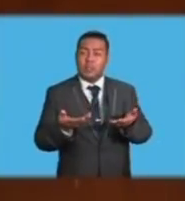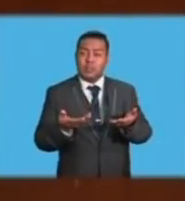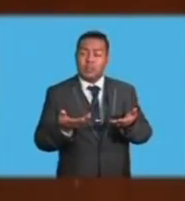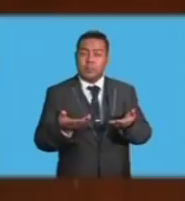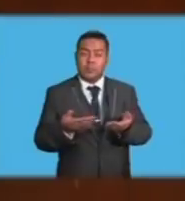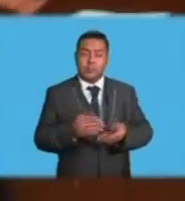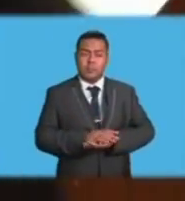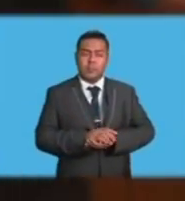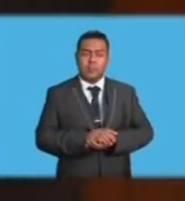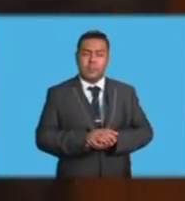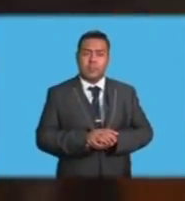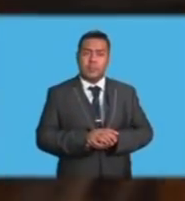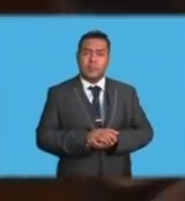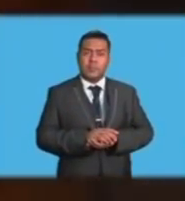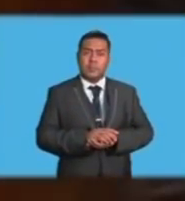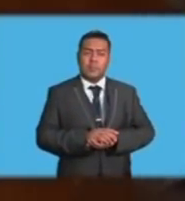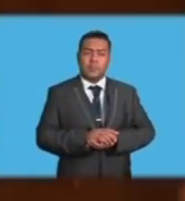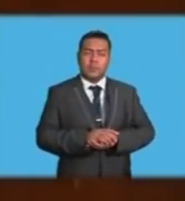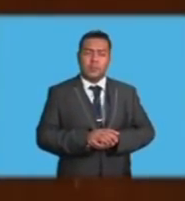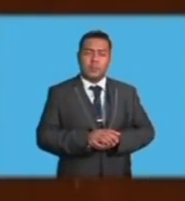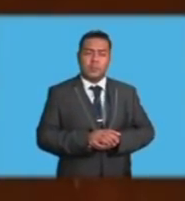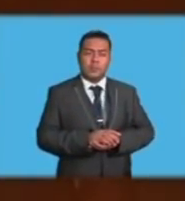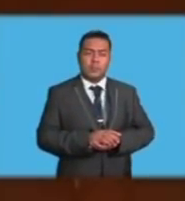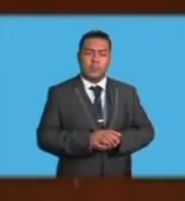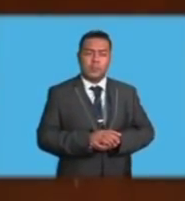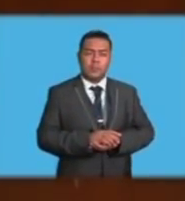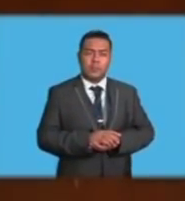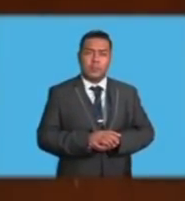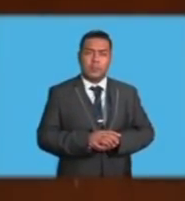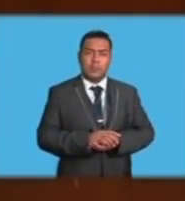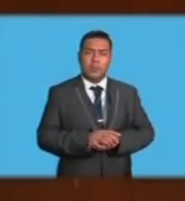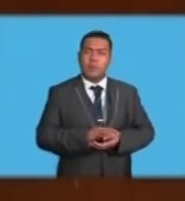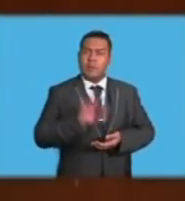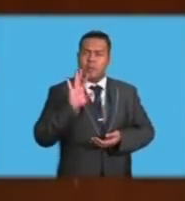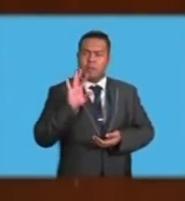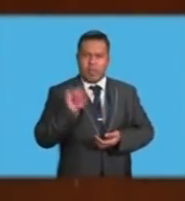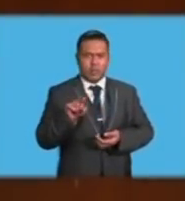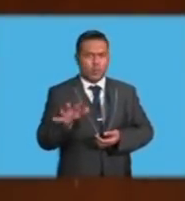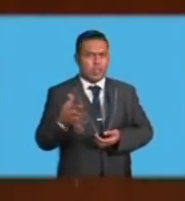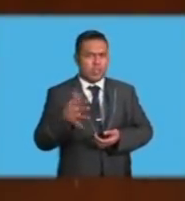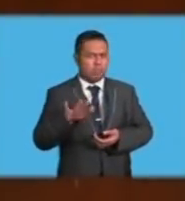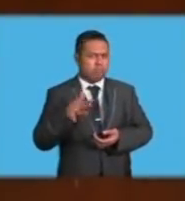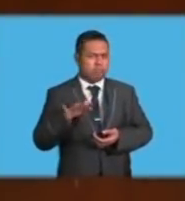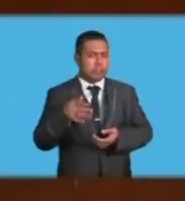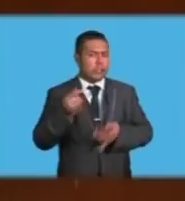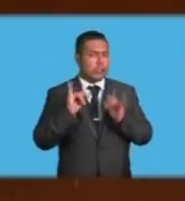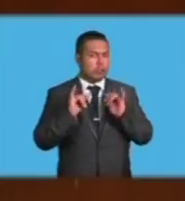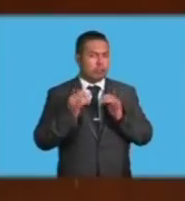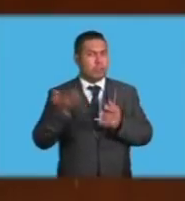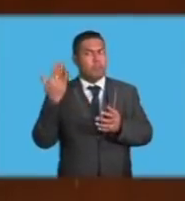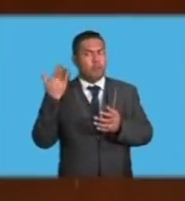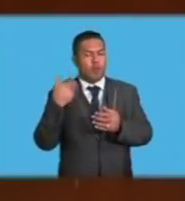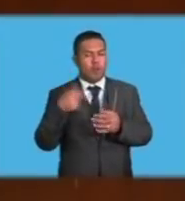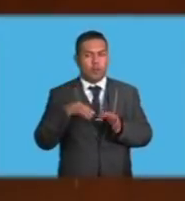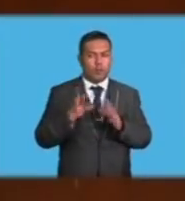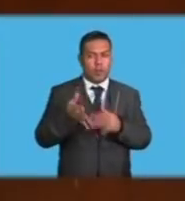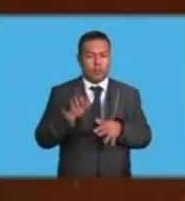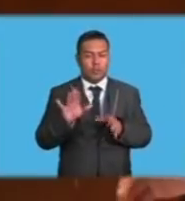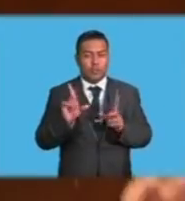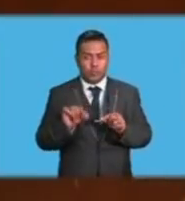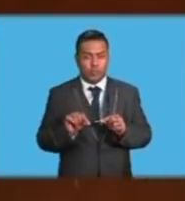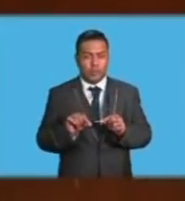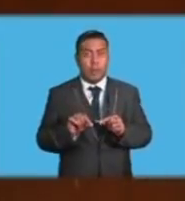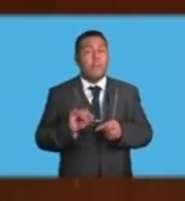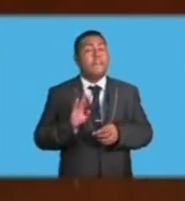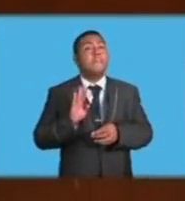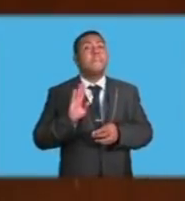to some, that was a touchy issue then, but now, given